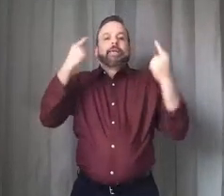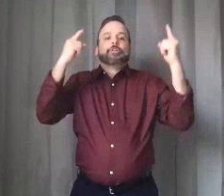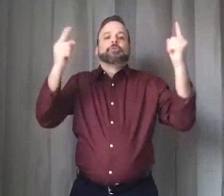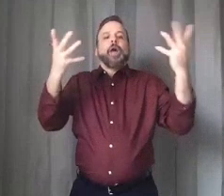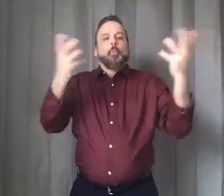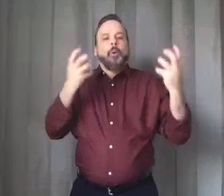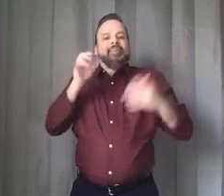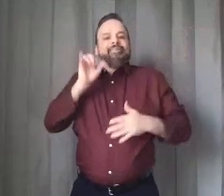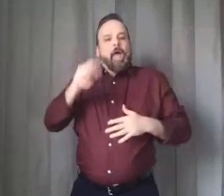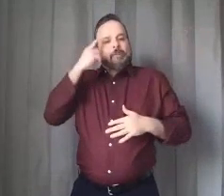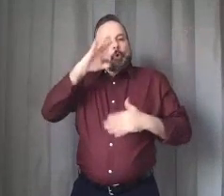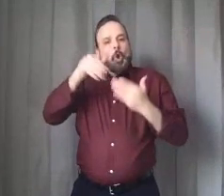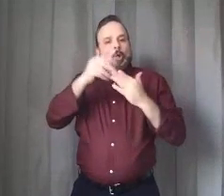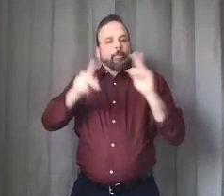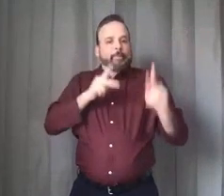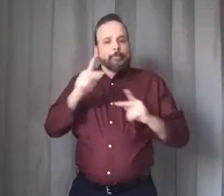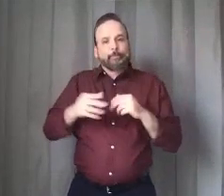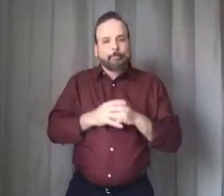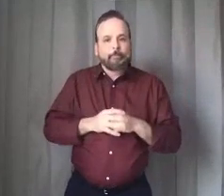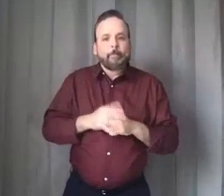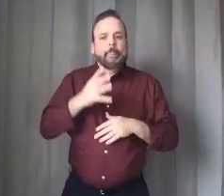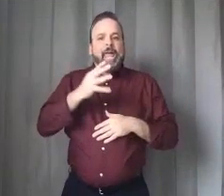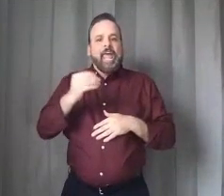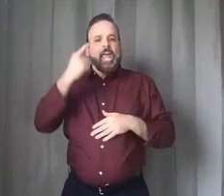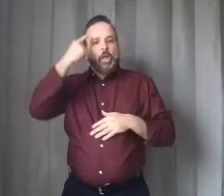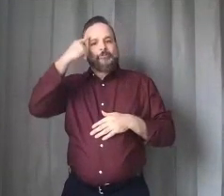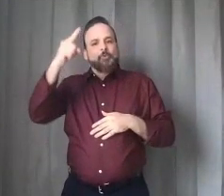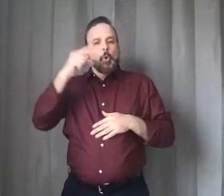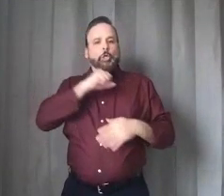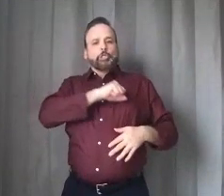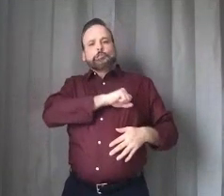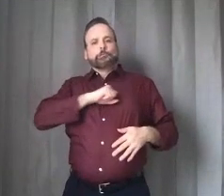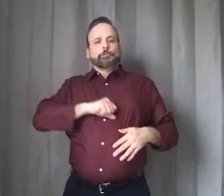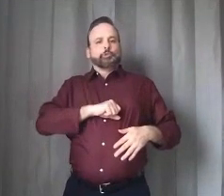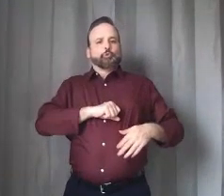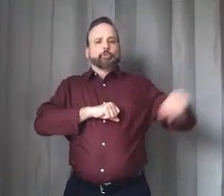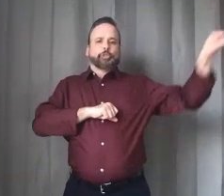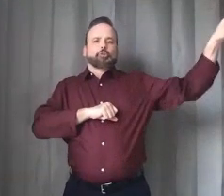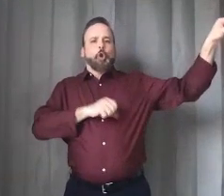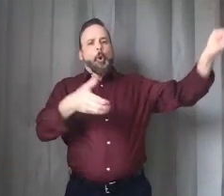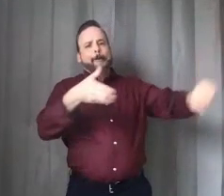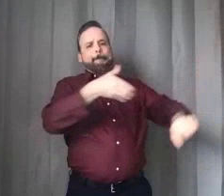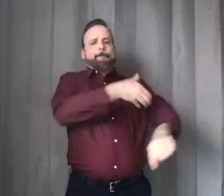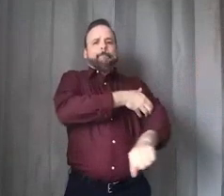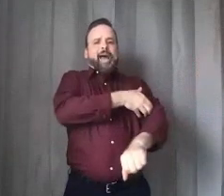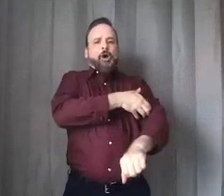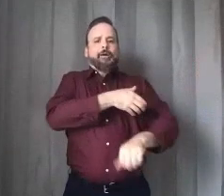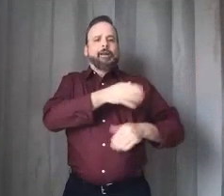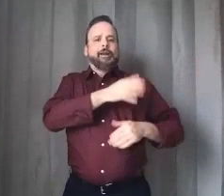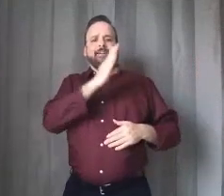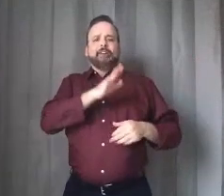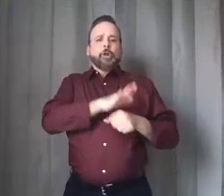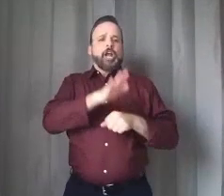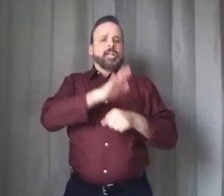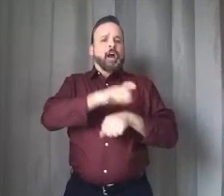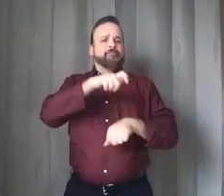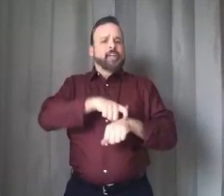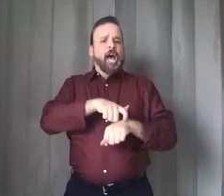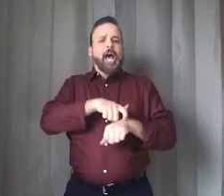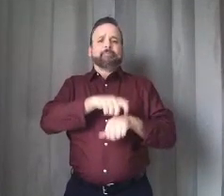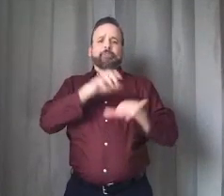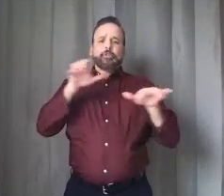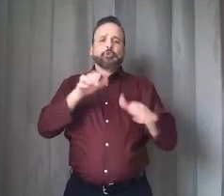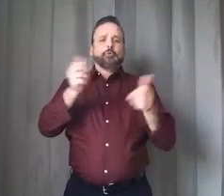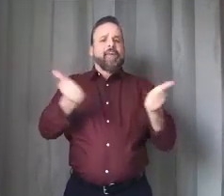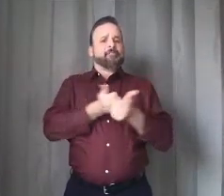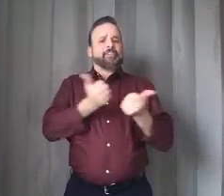that. Yeah. And as far as superpowers, mine is, I never have enough time to do all the things that I